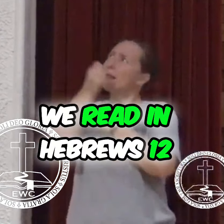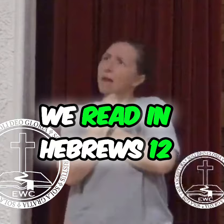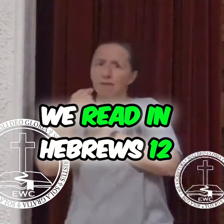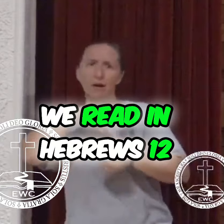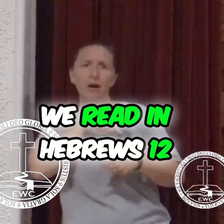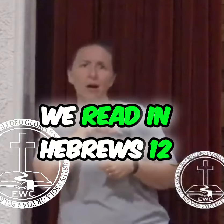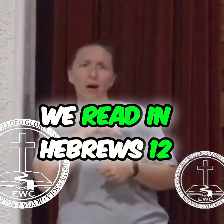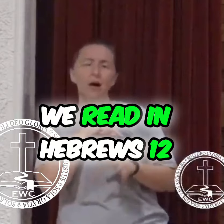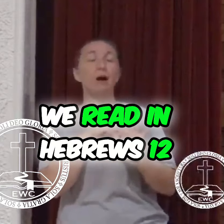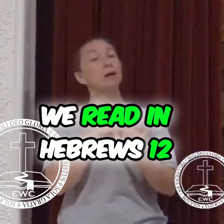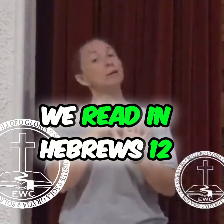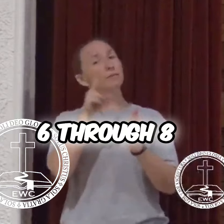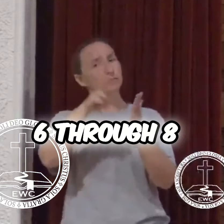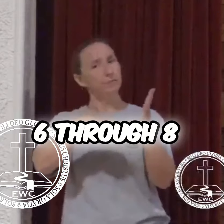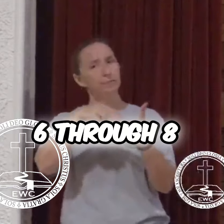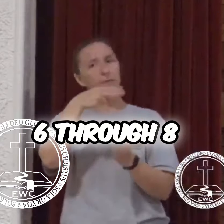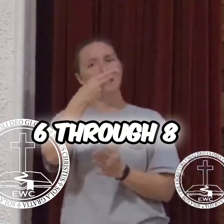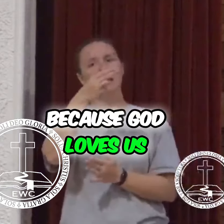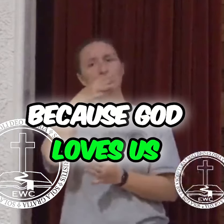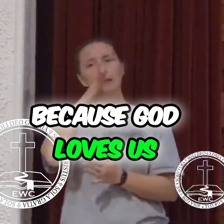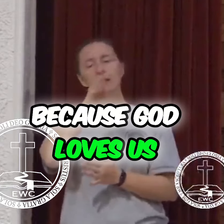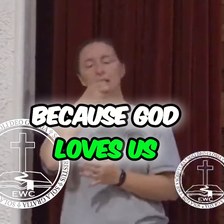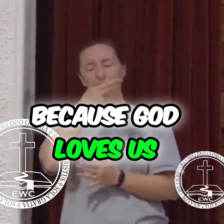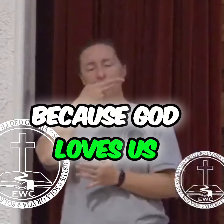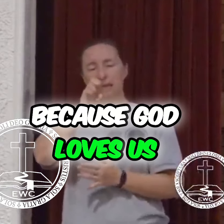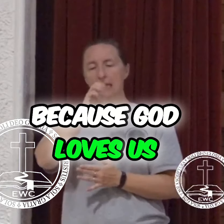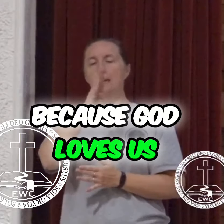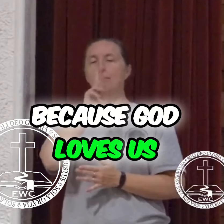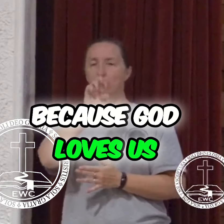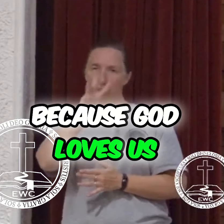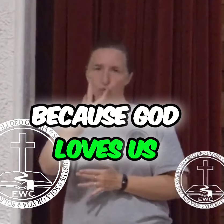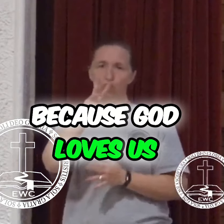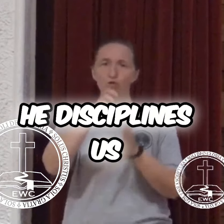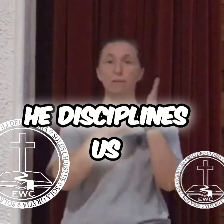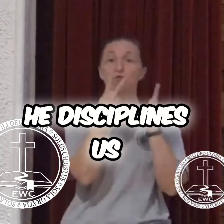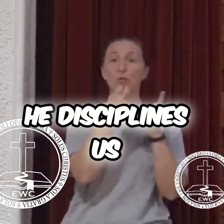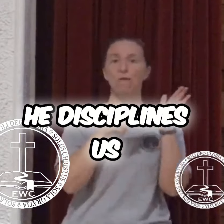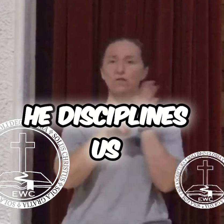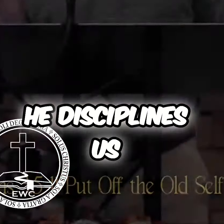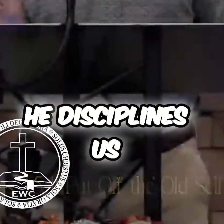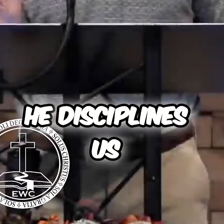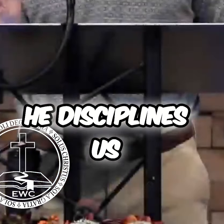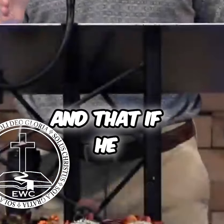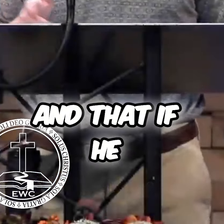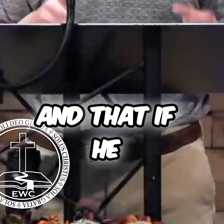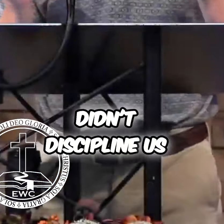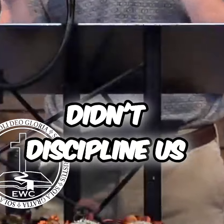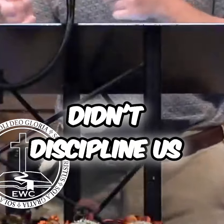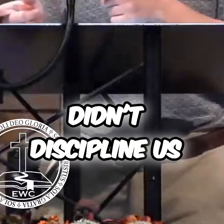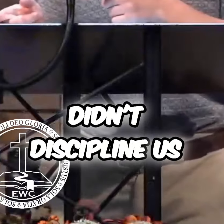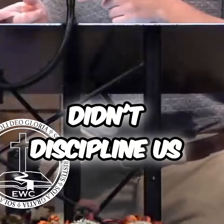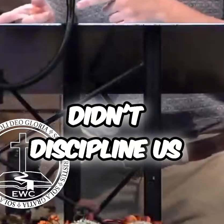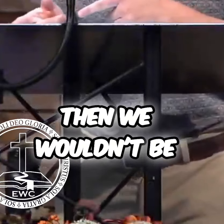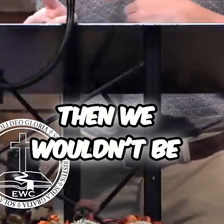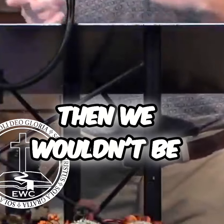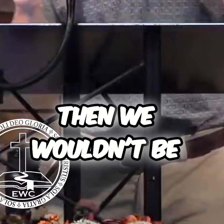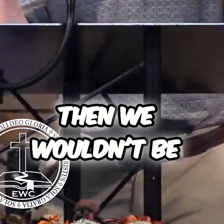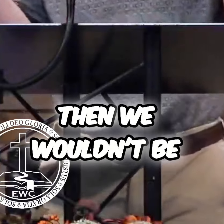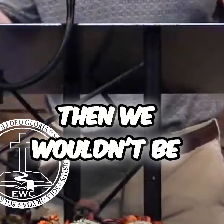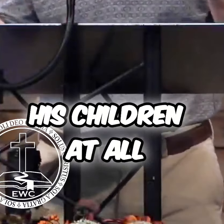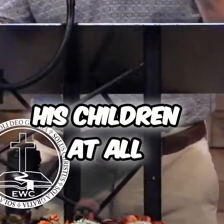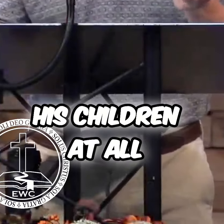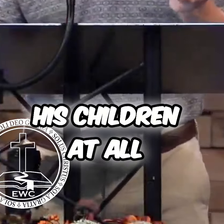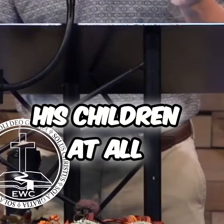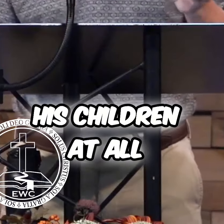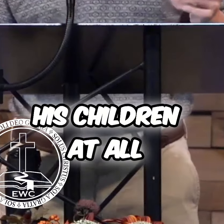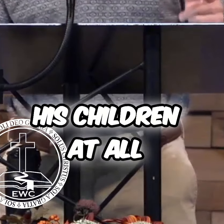We read in Hebrews 12, 6 through 8, because God loves us, he disciplines us. And that if he didn't discipline us, then we wouldn't